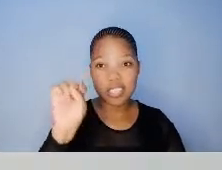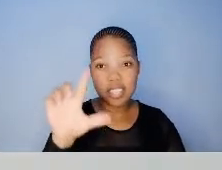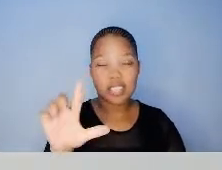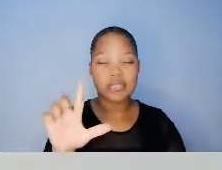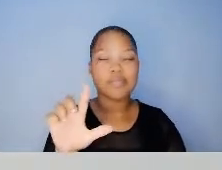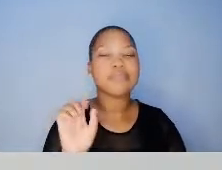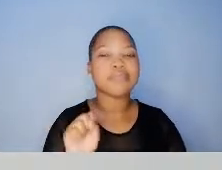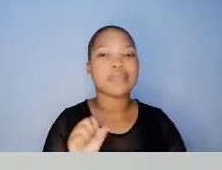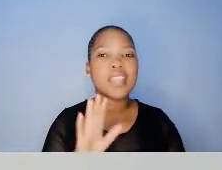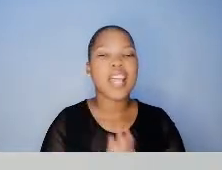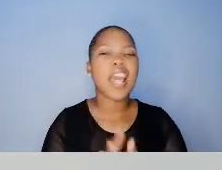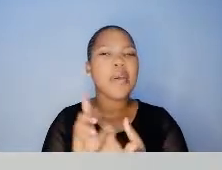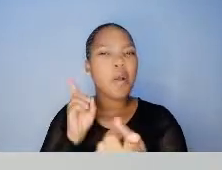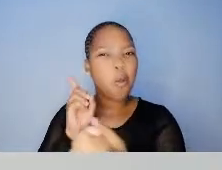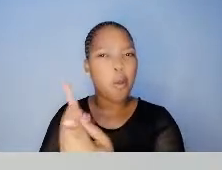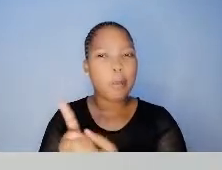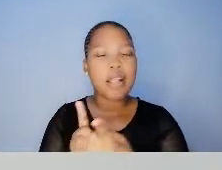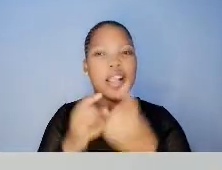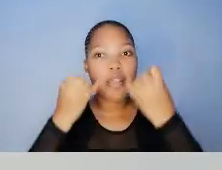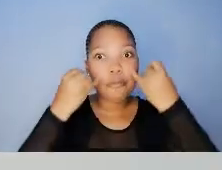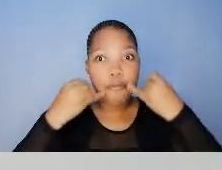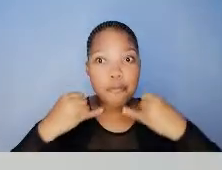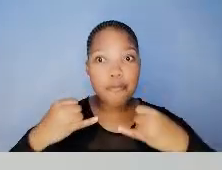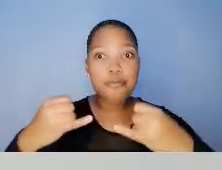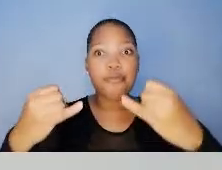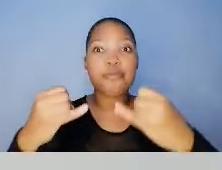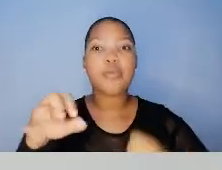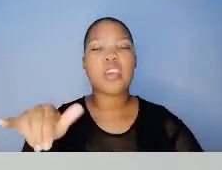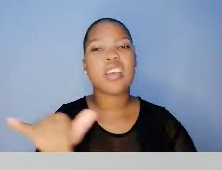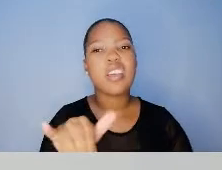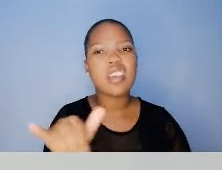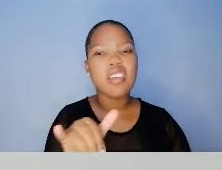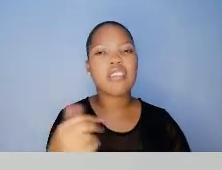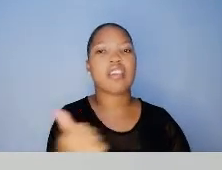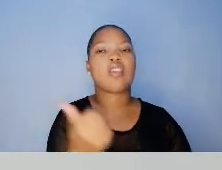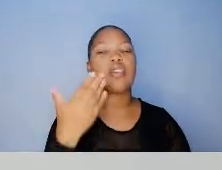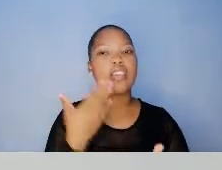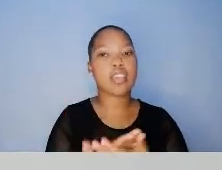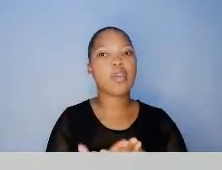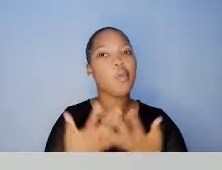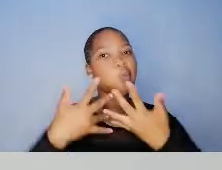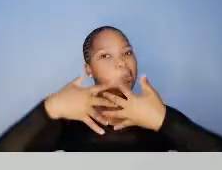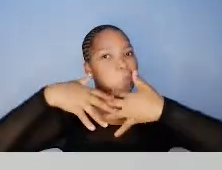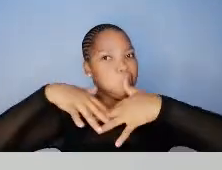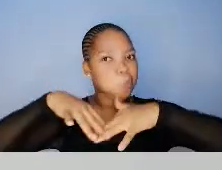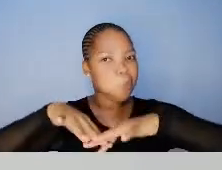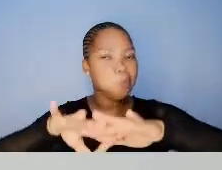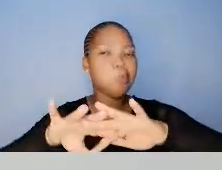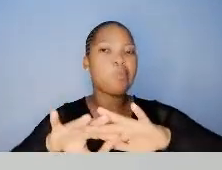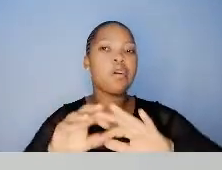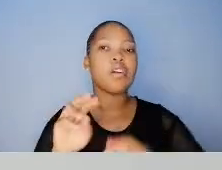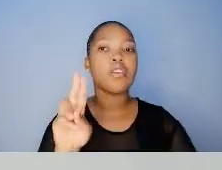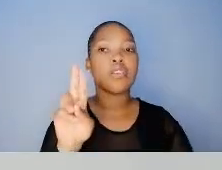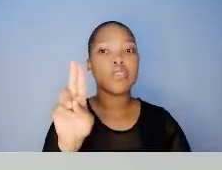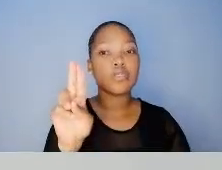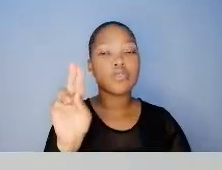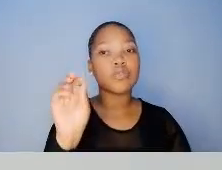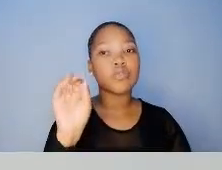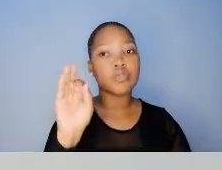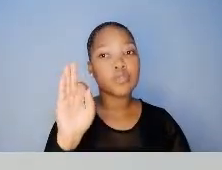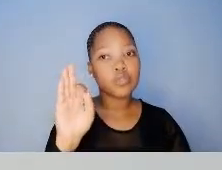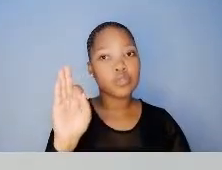Language. And then I came across this information that I can enroll with University